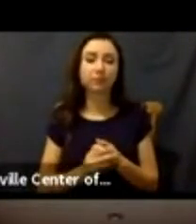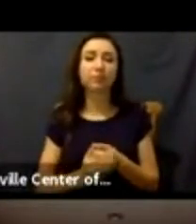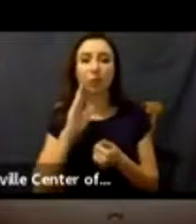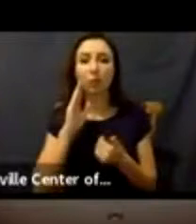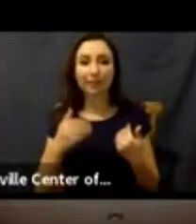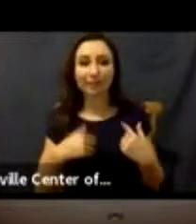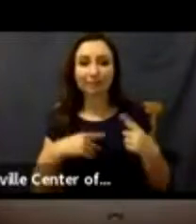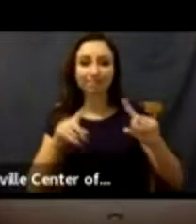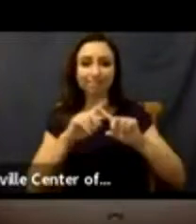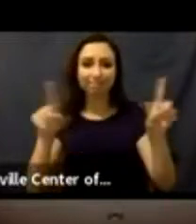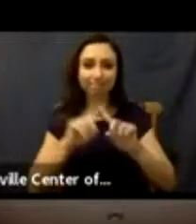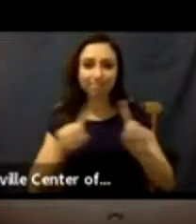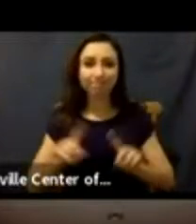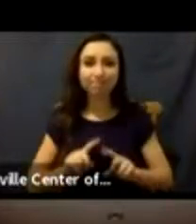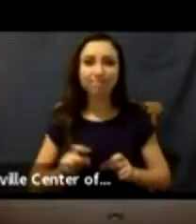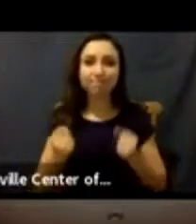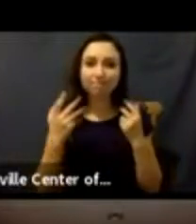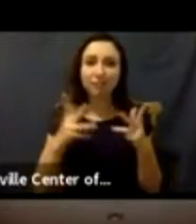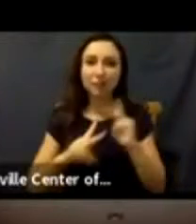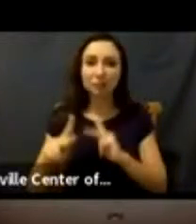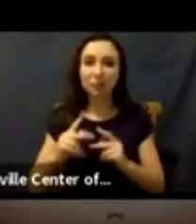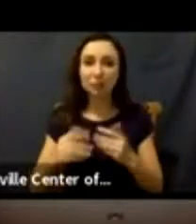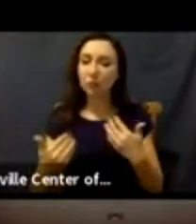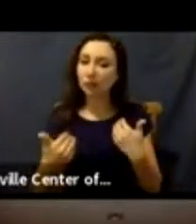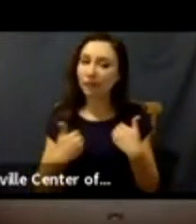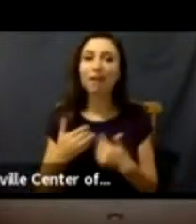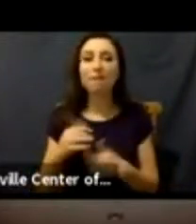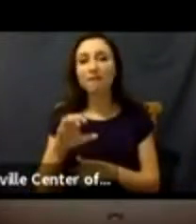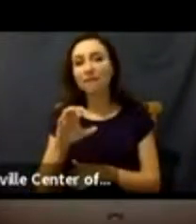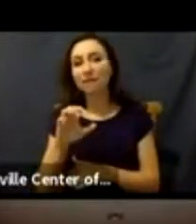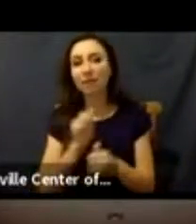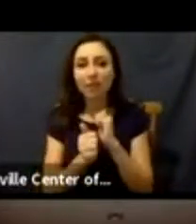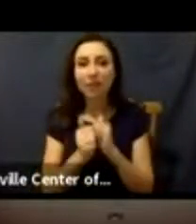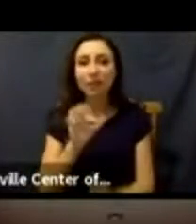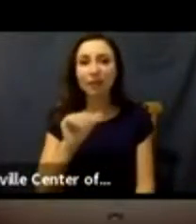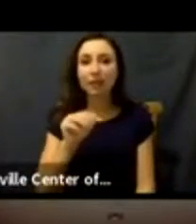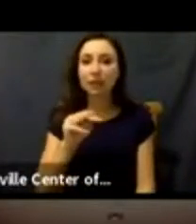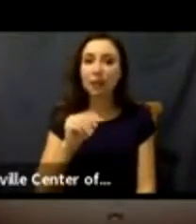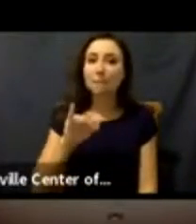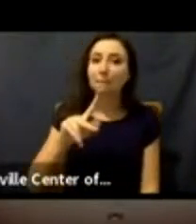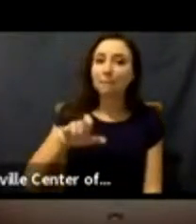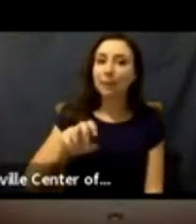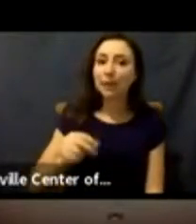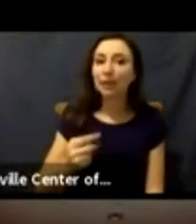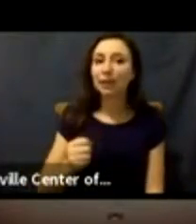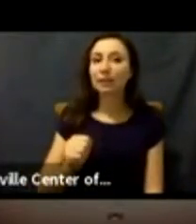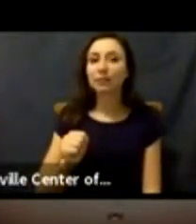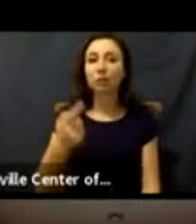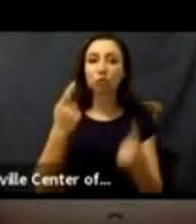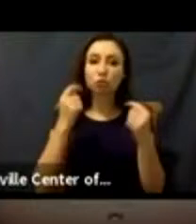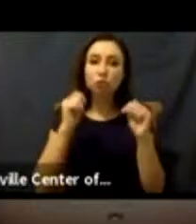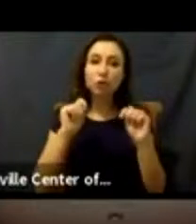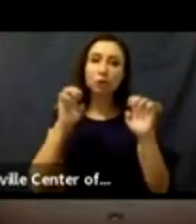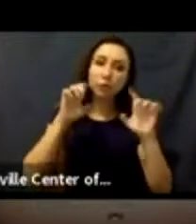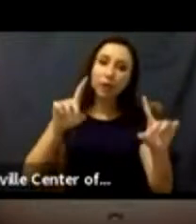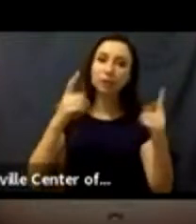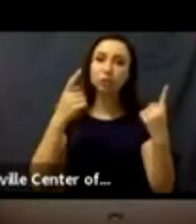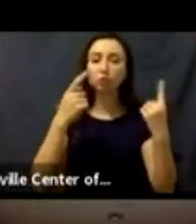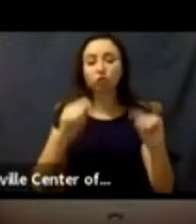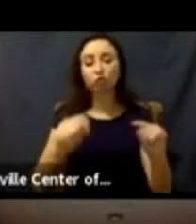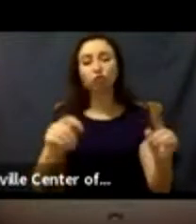of people with campaigns trying to educate, trying to really amp up the